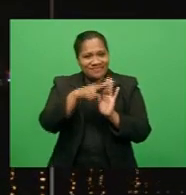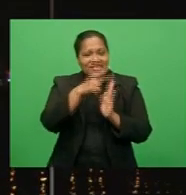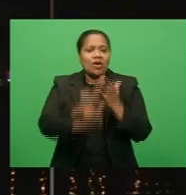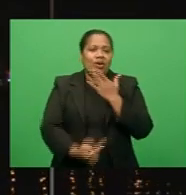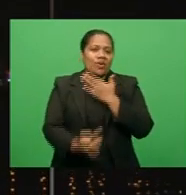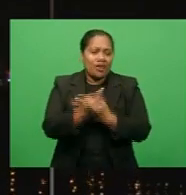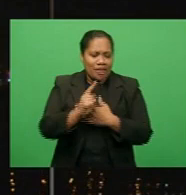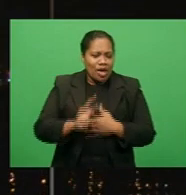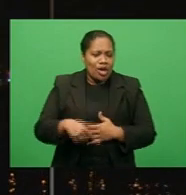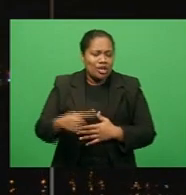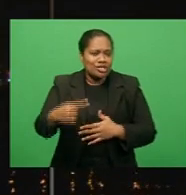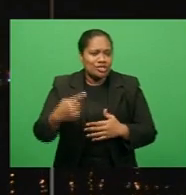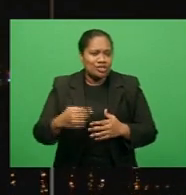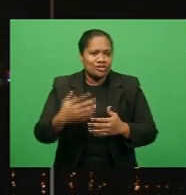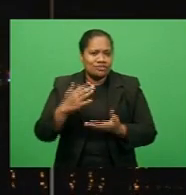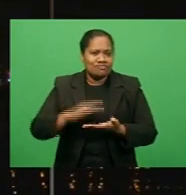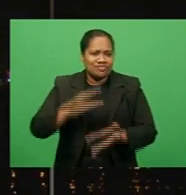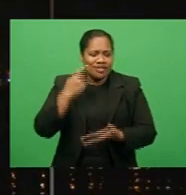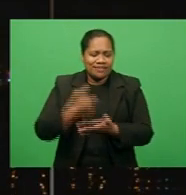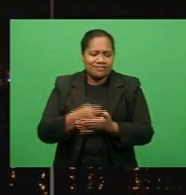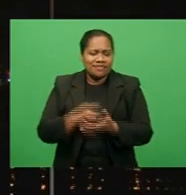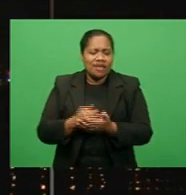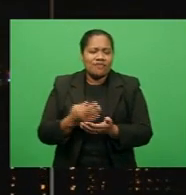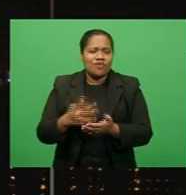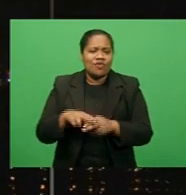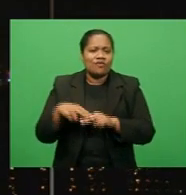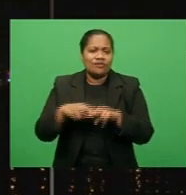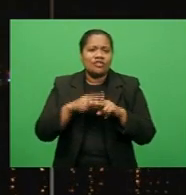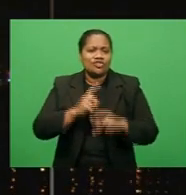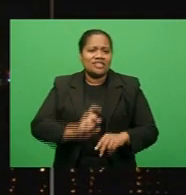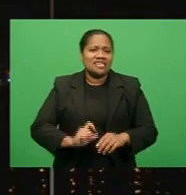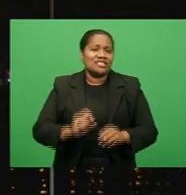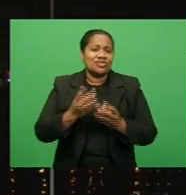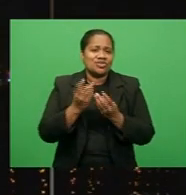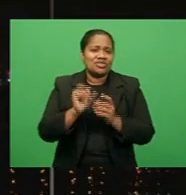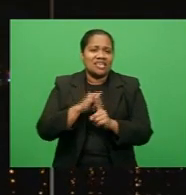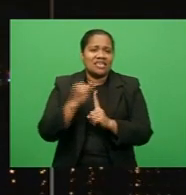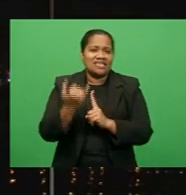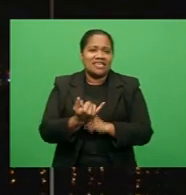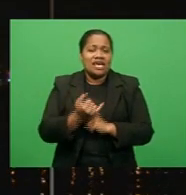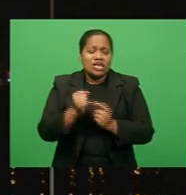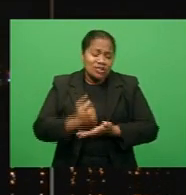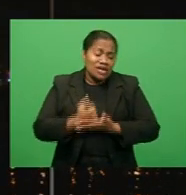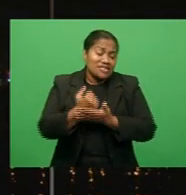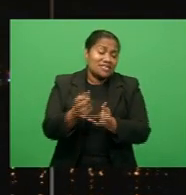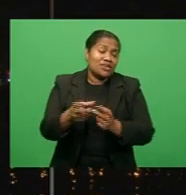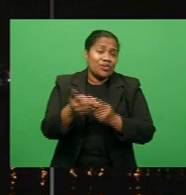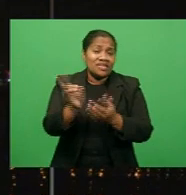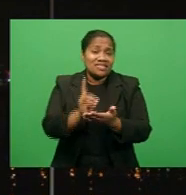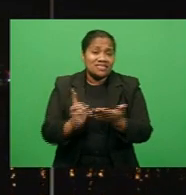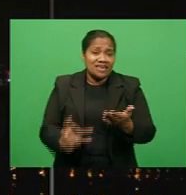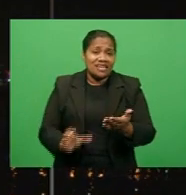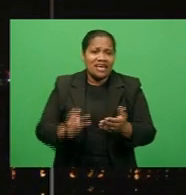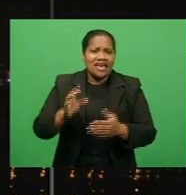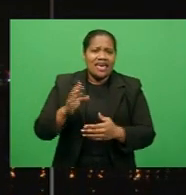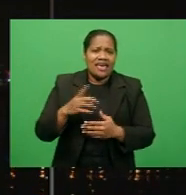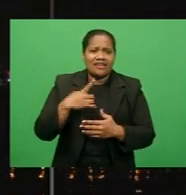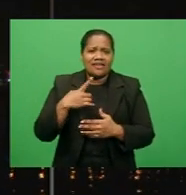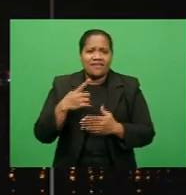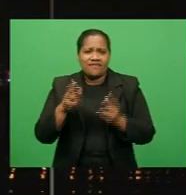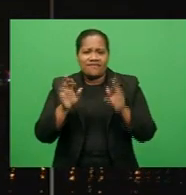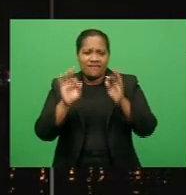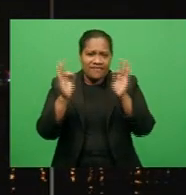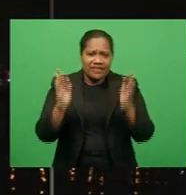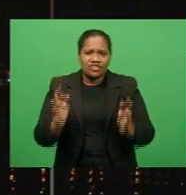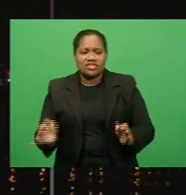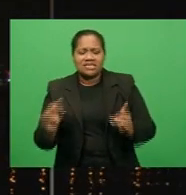raise money to help the Fiji Cancer Society battle the killer disease. With the assistance of designer and fashionista Samson Lee,